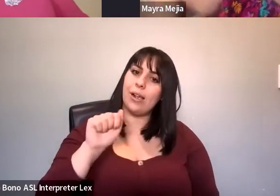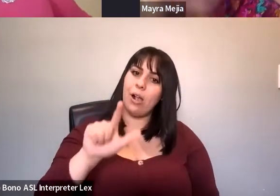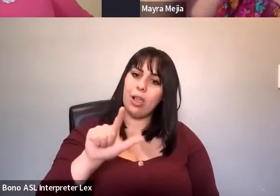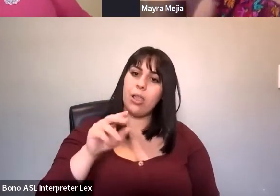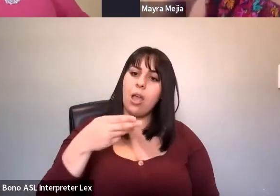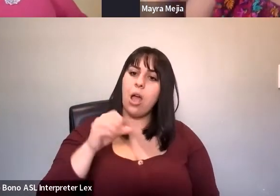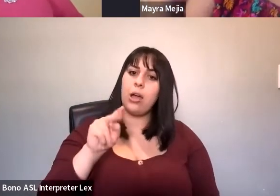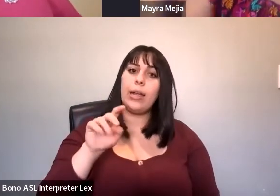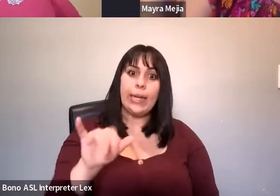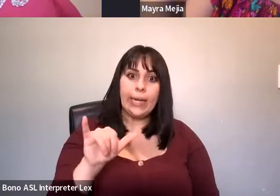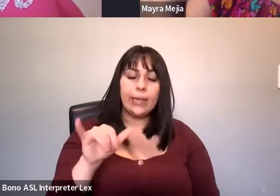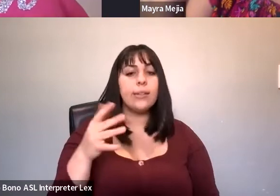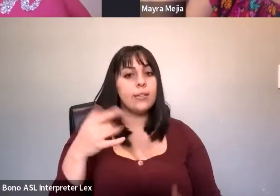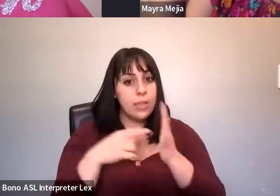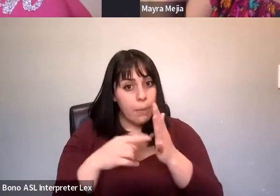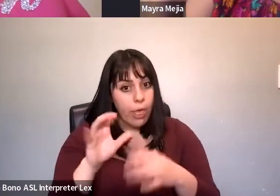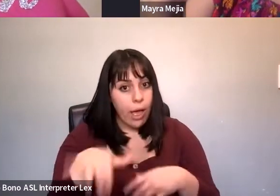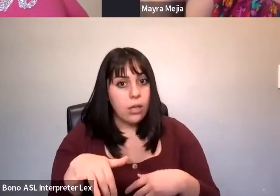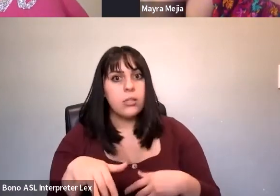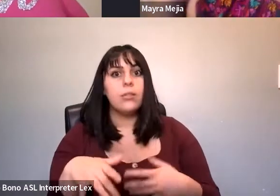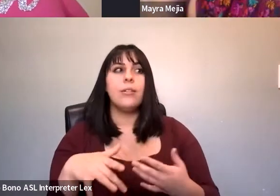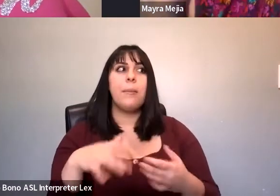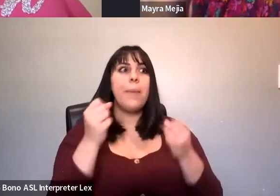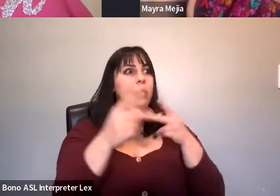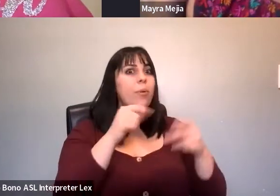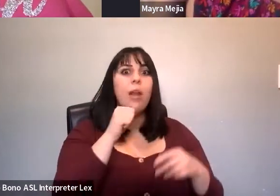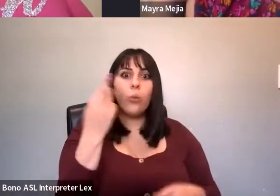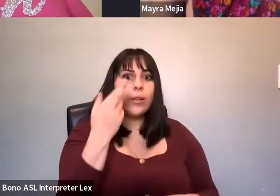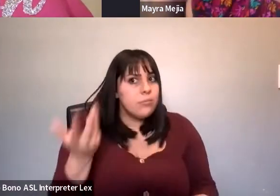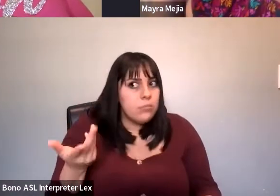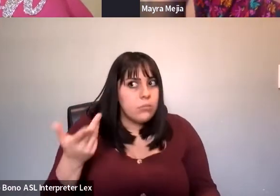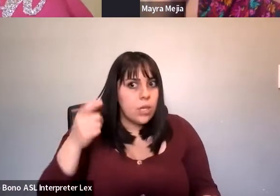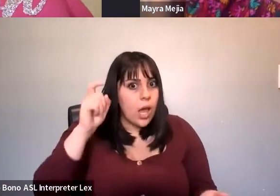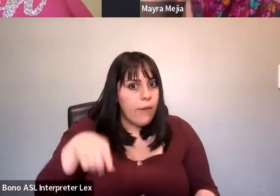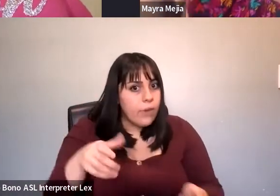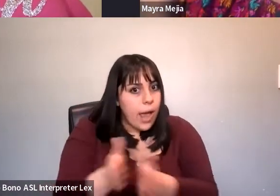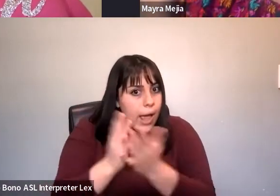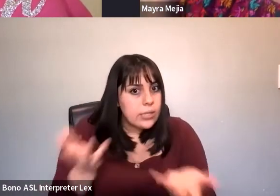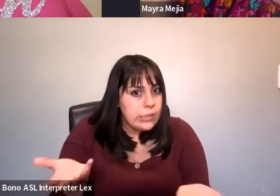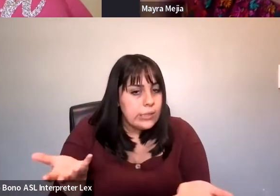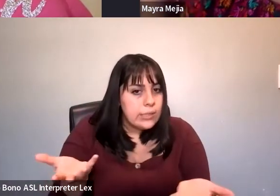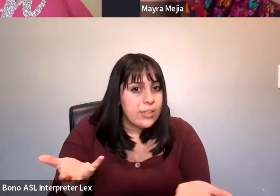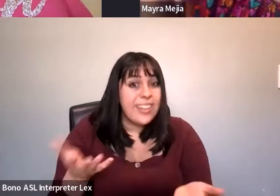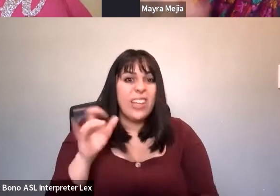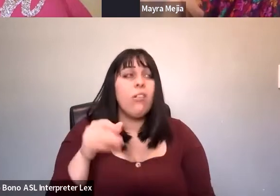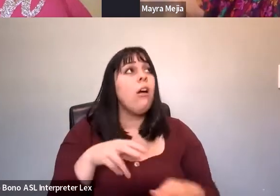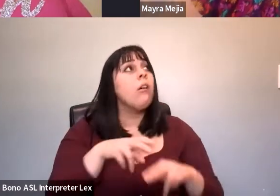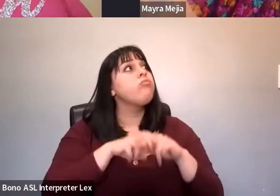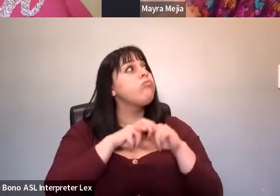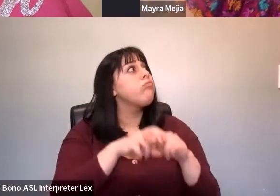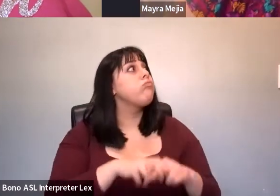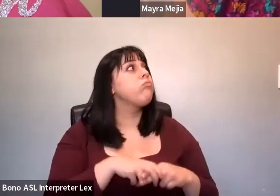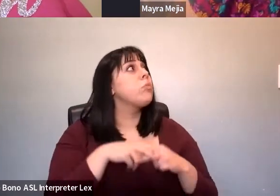realize that sometimes you just have to ask. If you sit back and wait, you might not get that